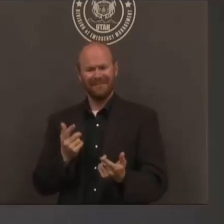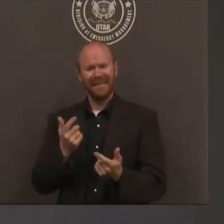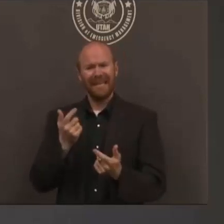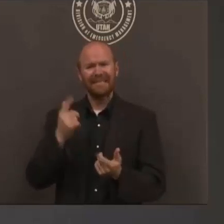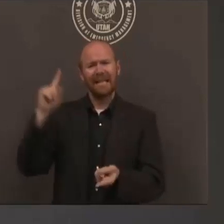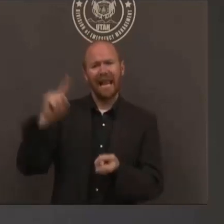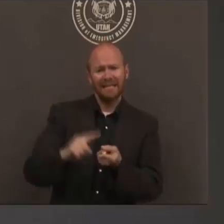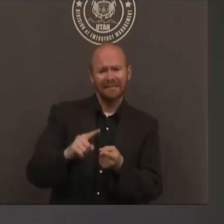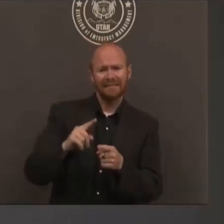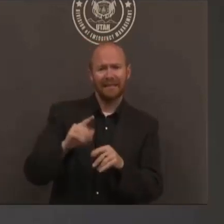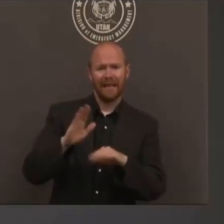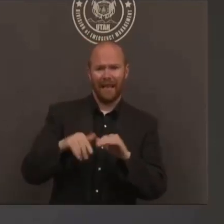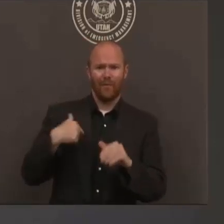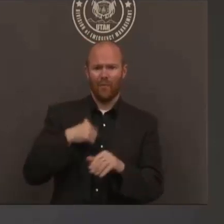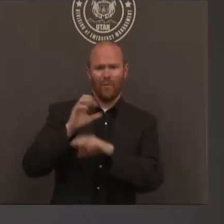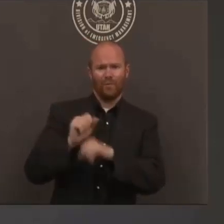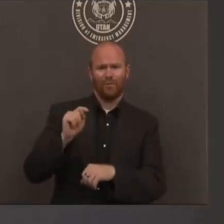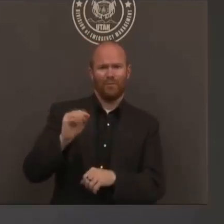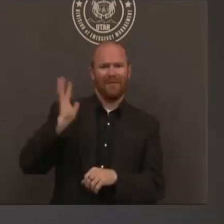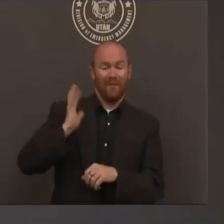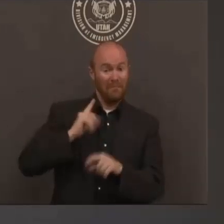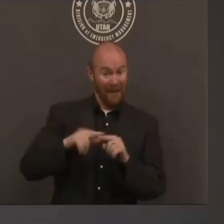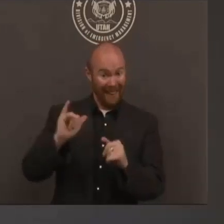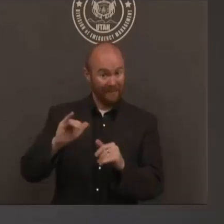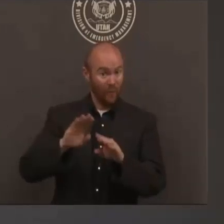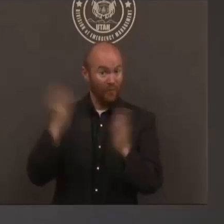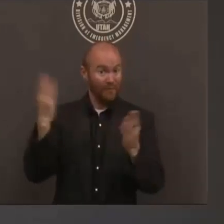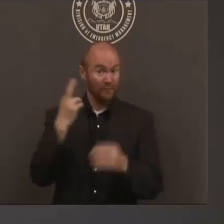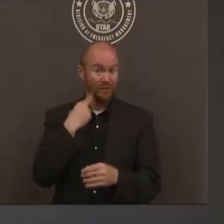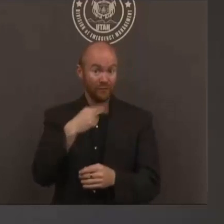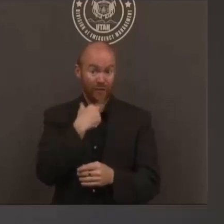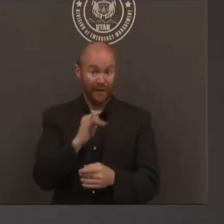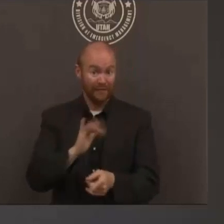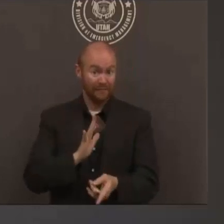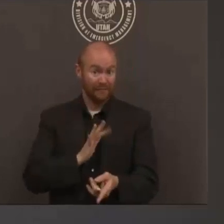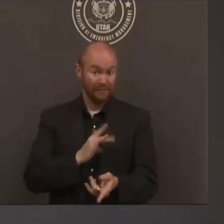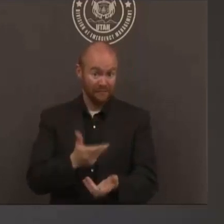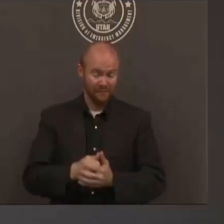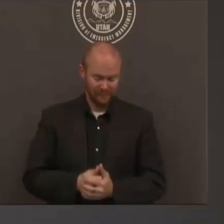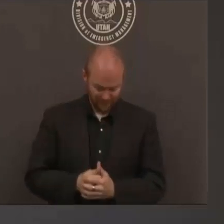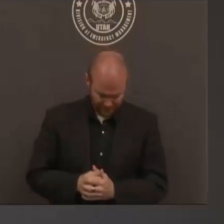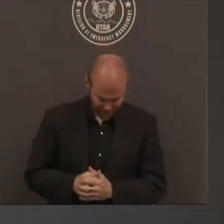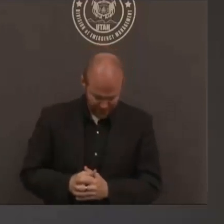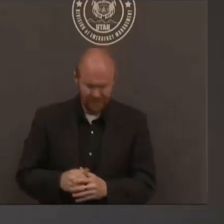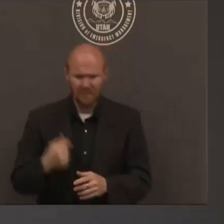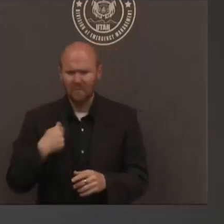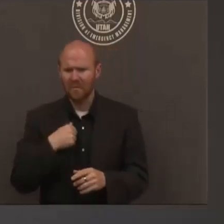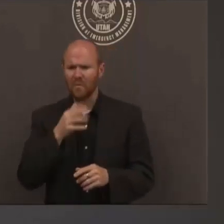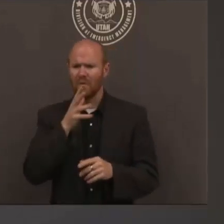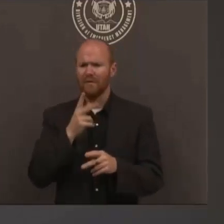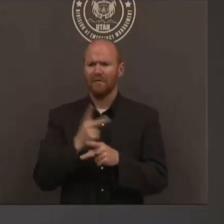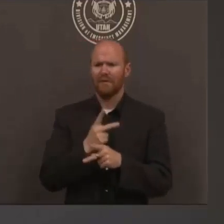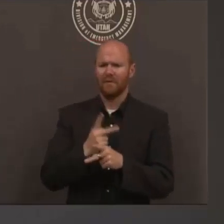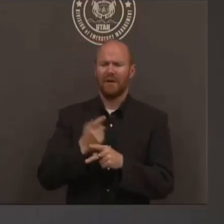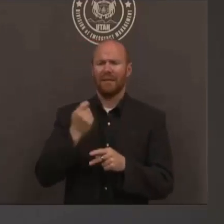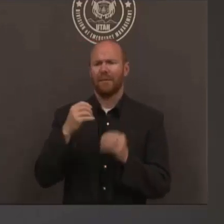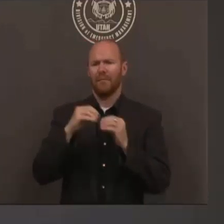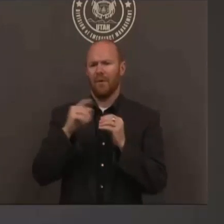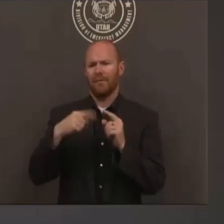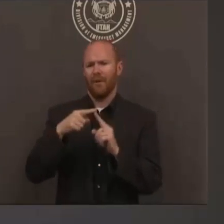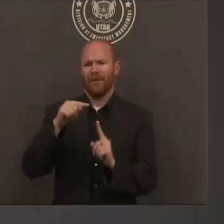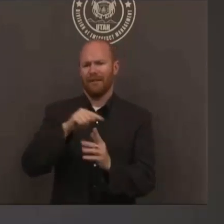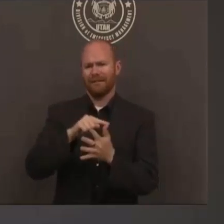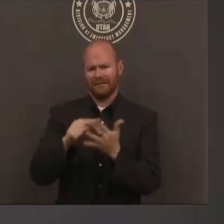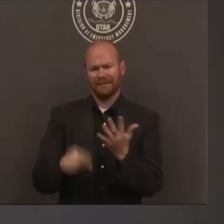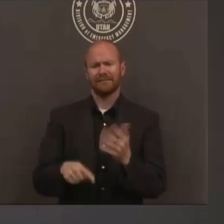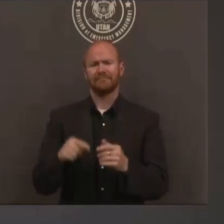step in the right direction of opening up dining. Some of those details we'll be working on between now and next week as we, in fact, look and get input